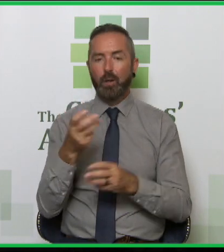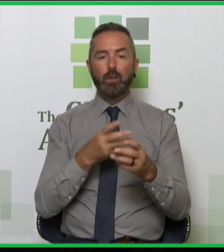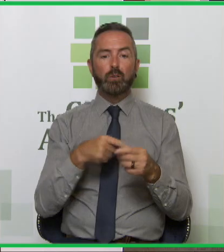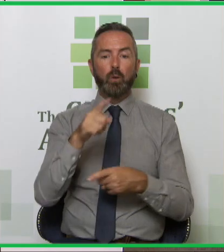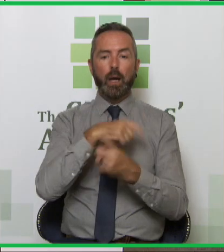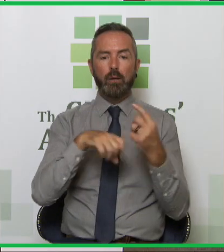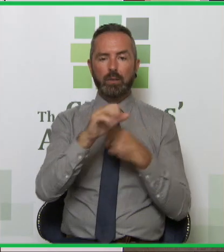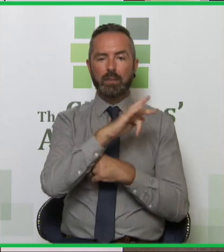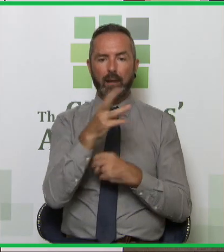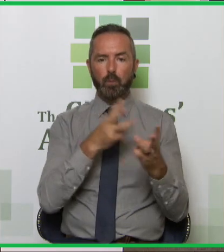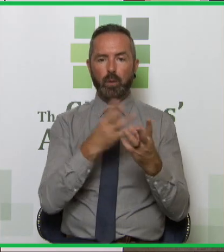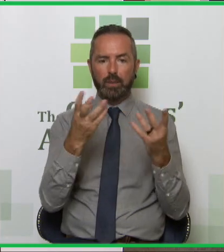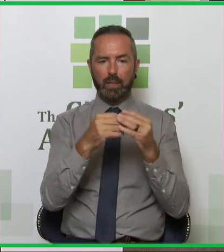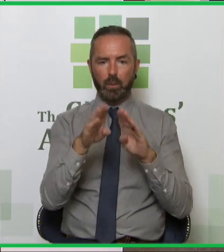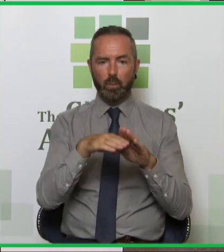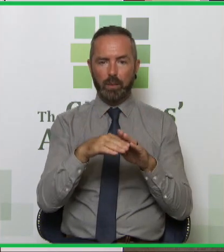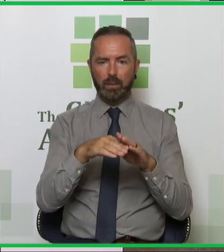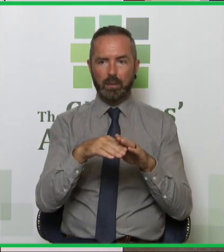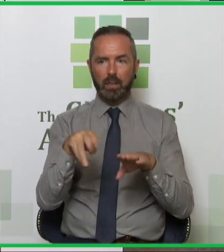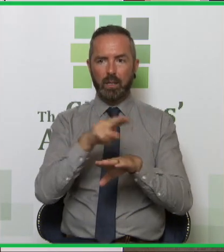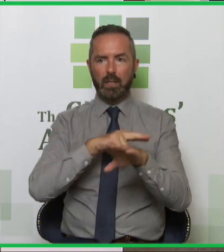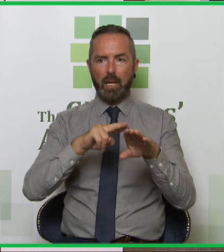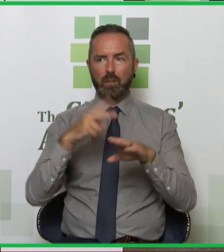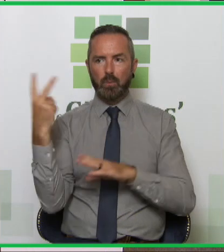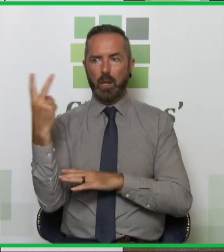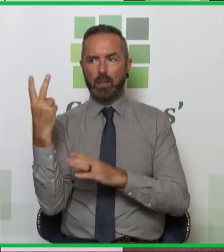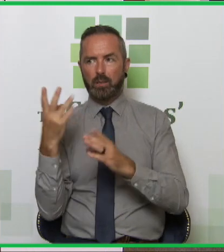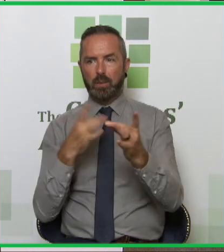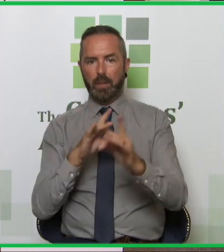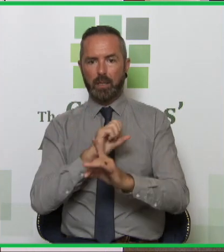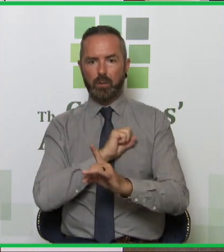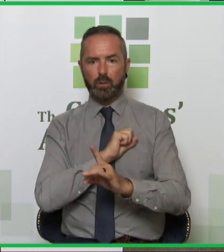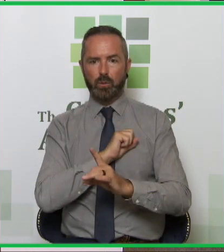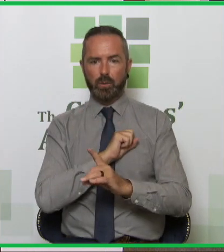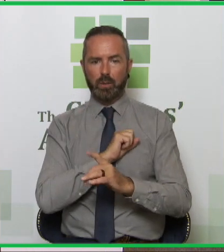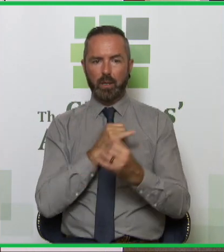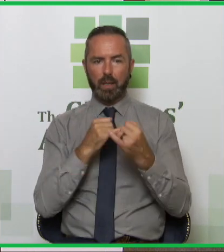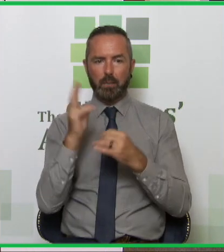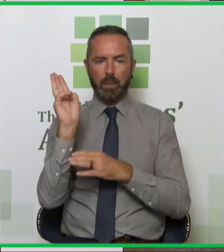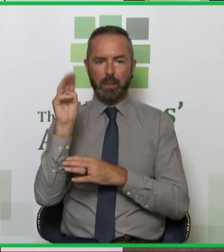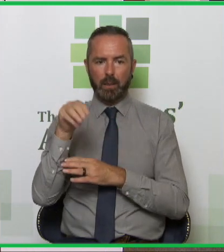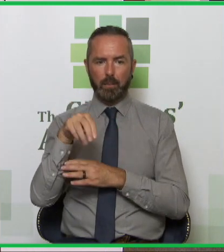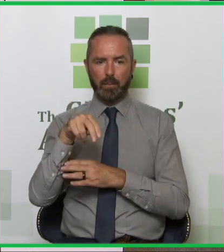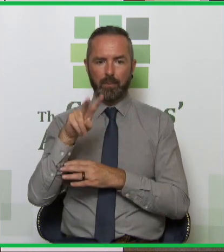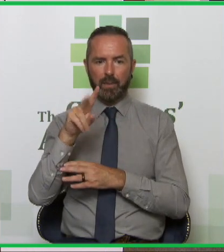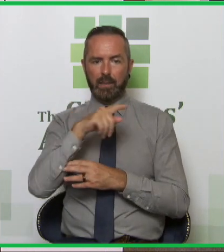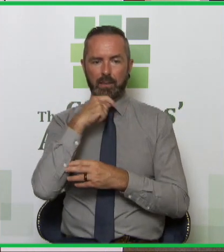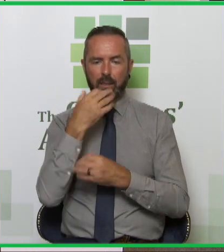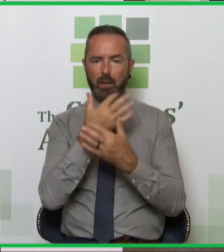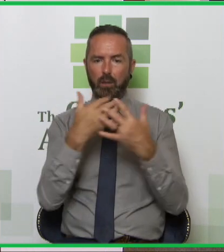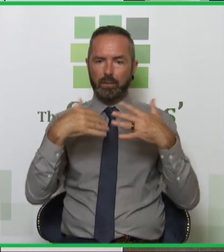partners to ensure that, as Peter said, that there's a lot of cross working and that we are